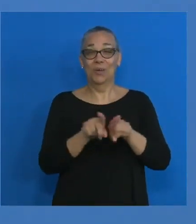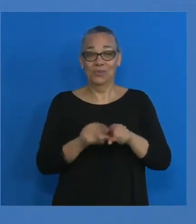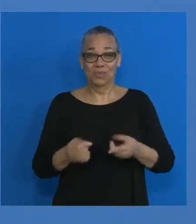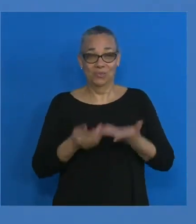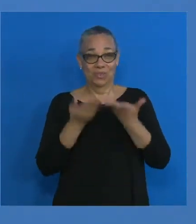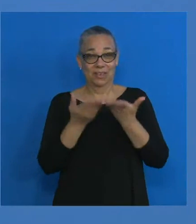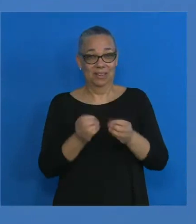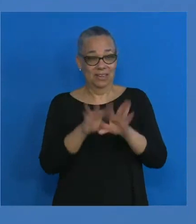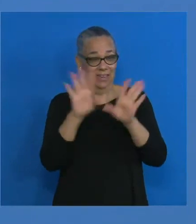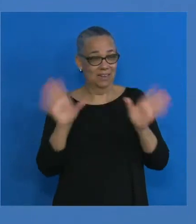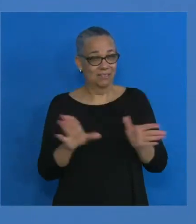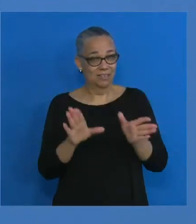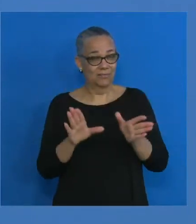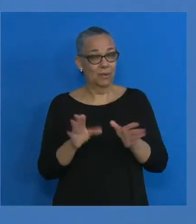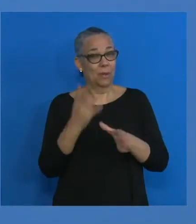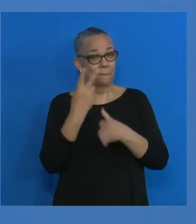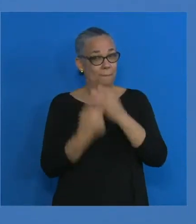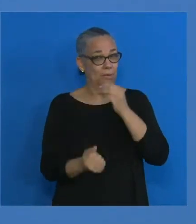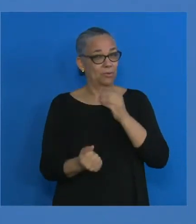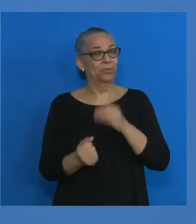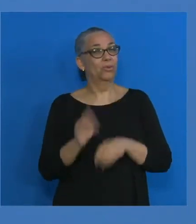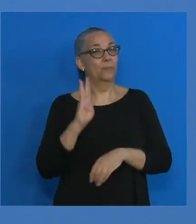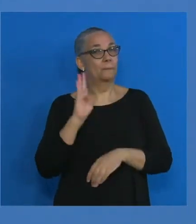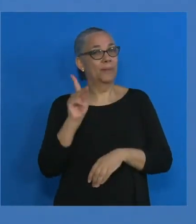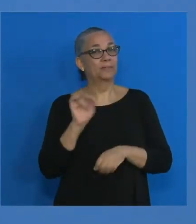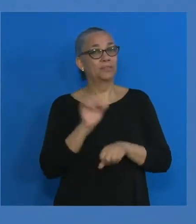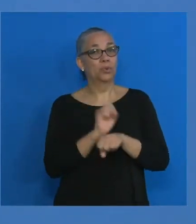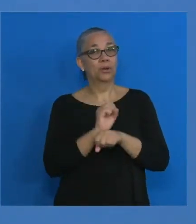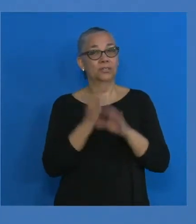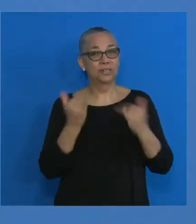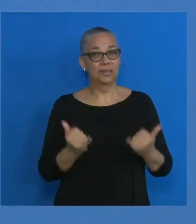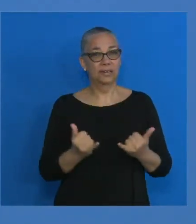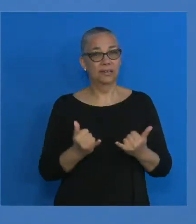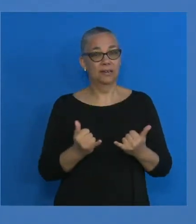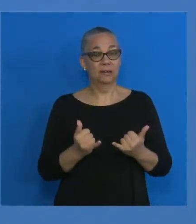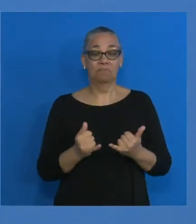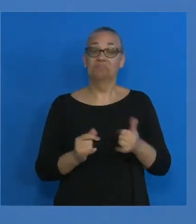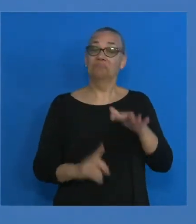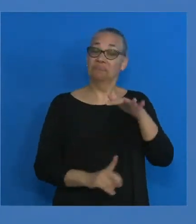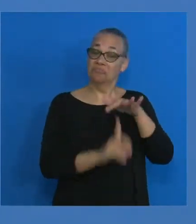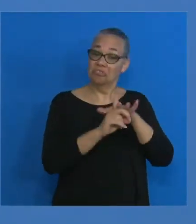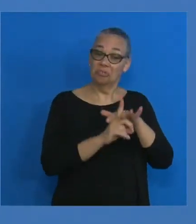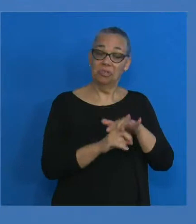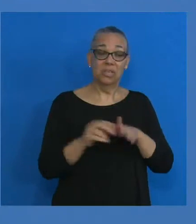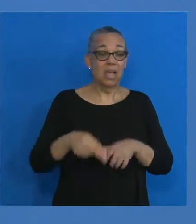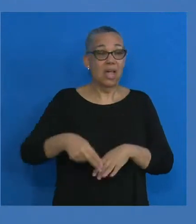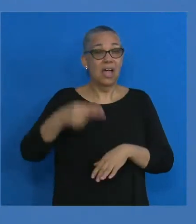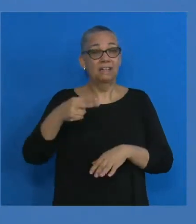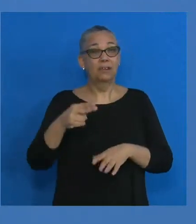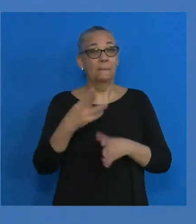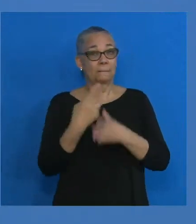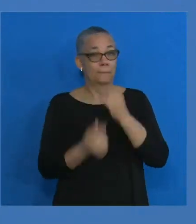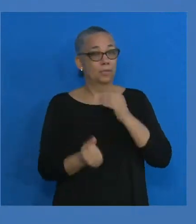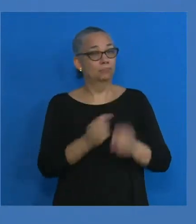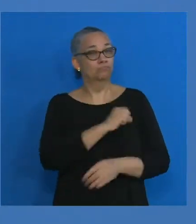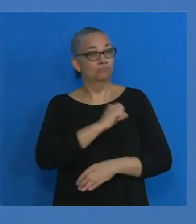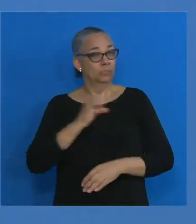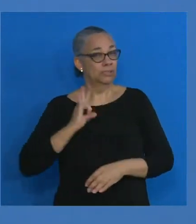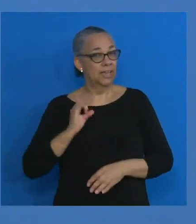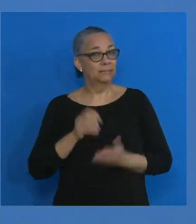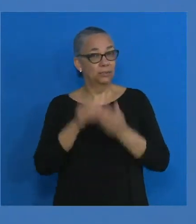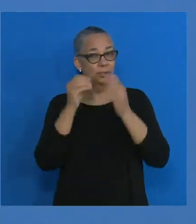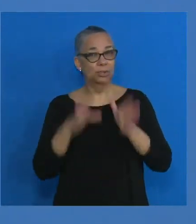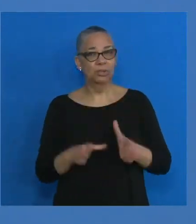Paget Primary and staff to return to work today. Overall attendance was high for students and staff, and the staff was reported to have